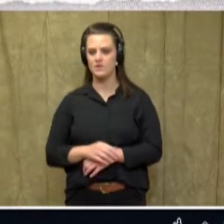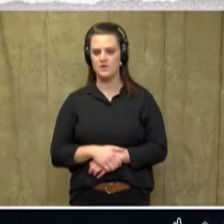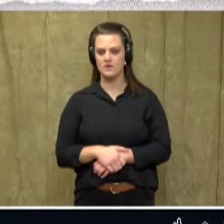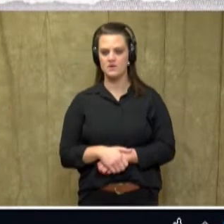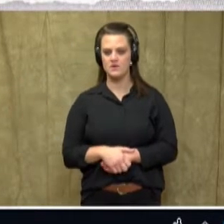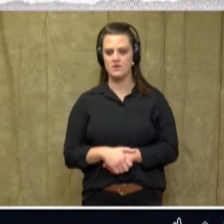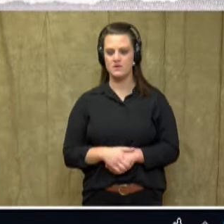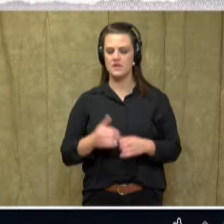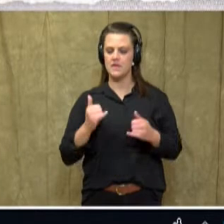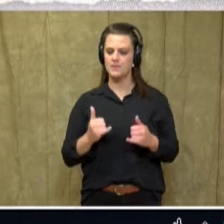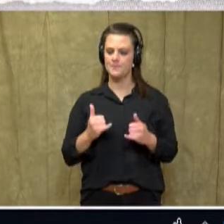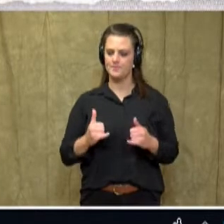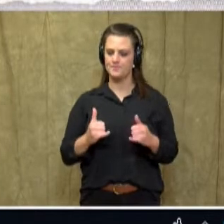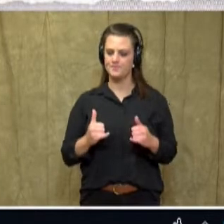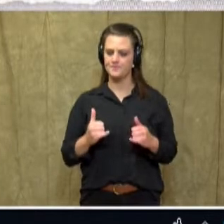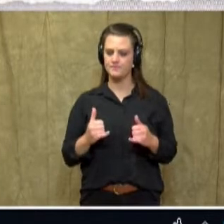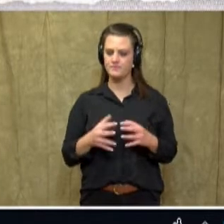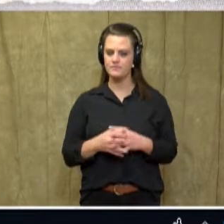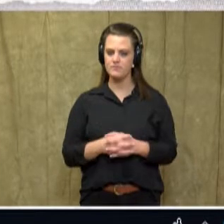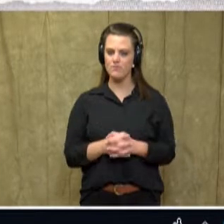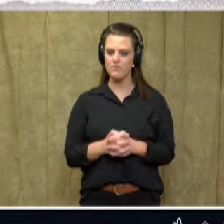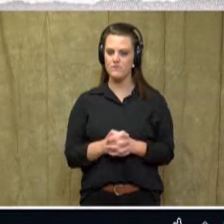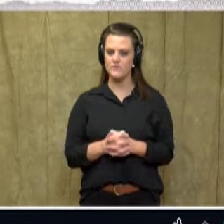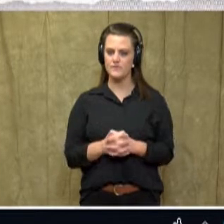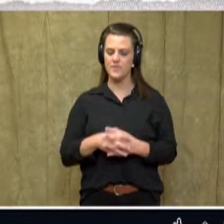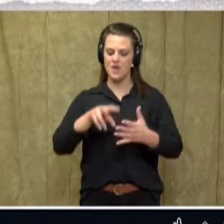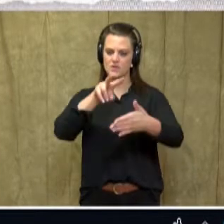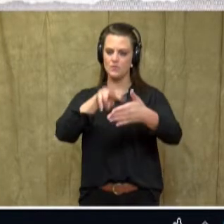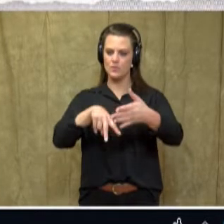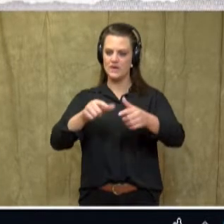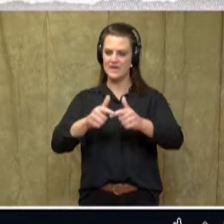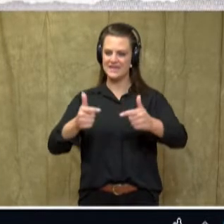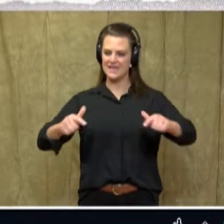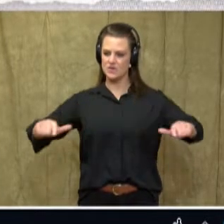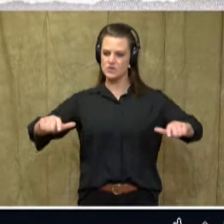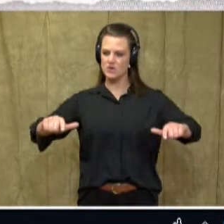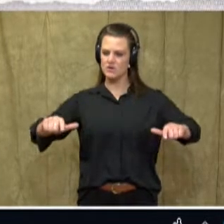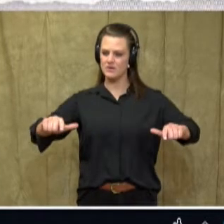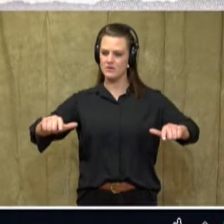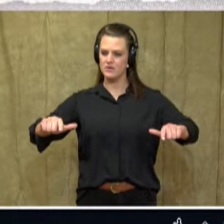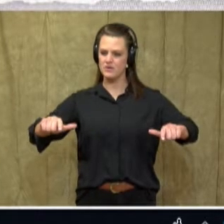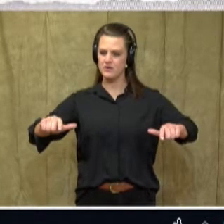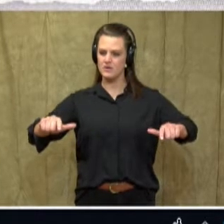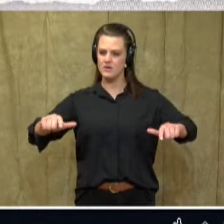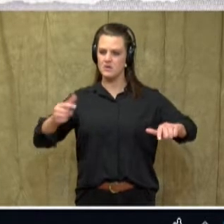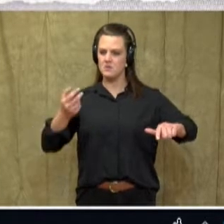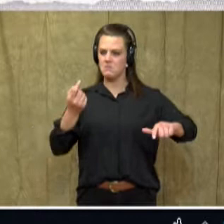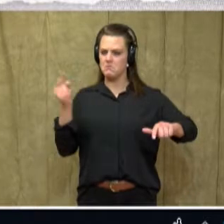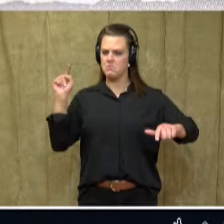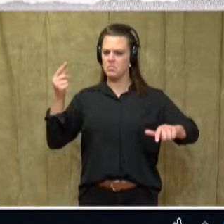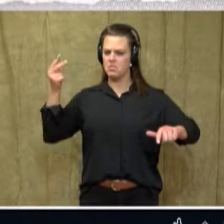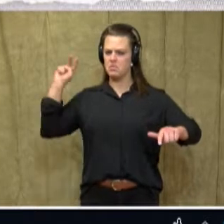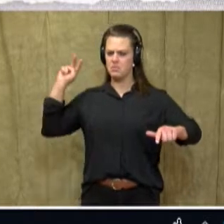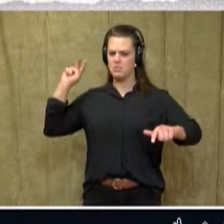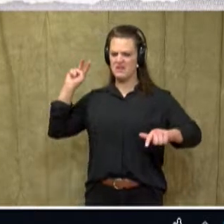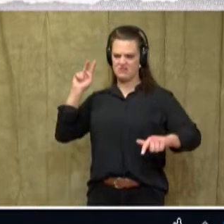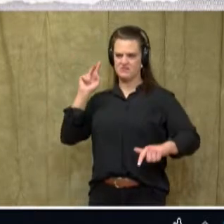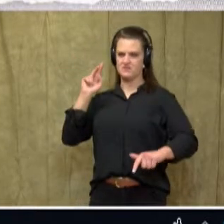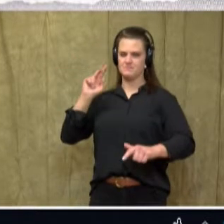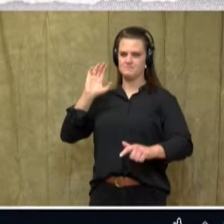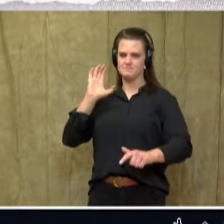about a reading of literature text several weeks ago that was a